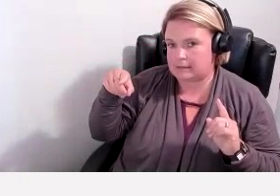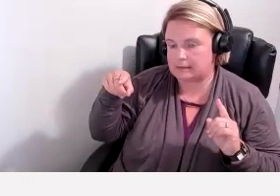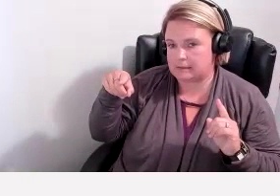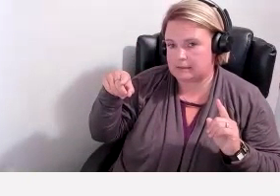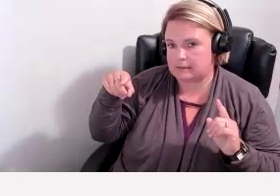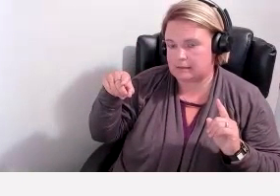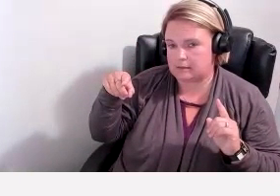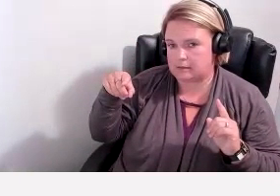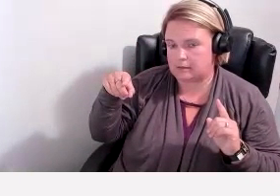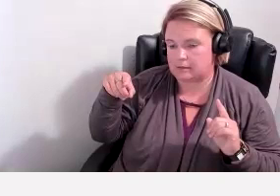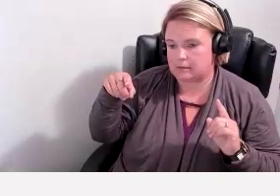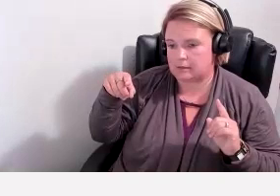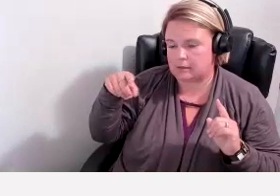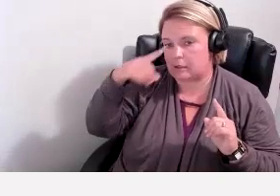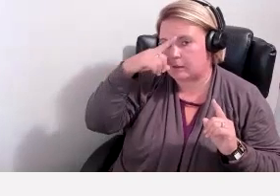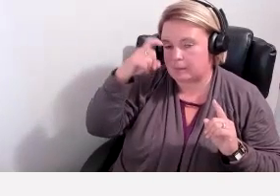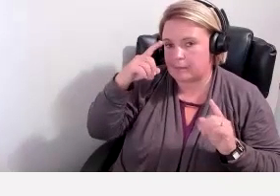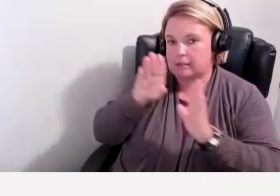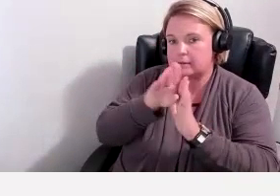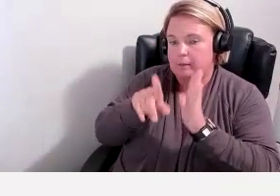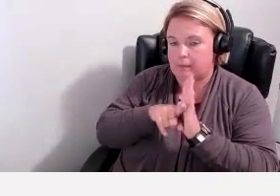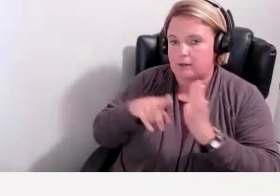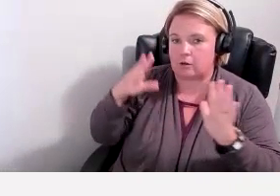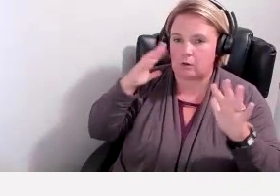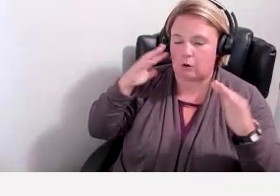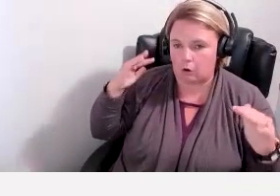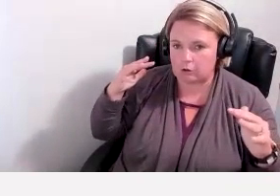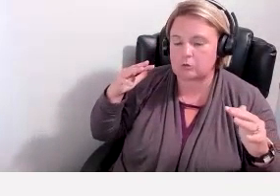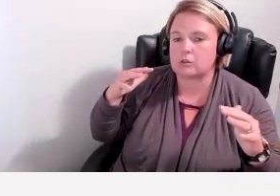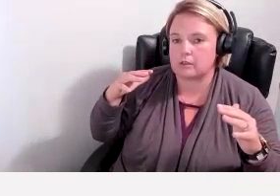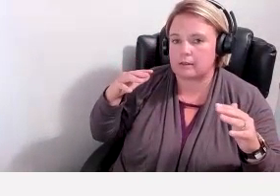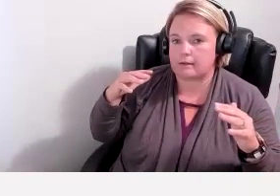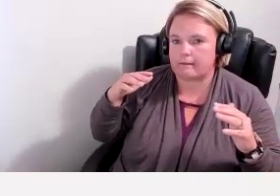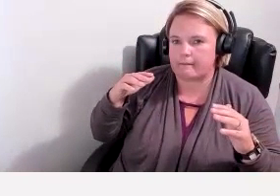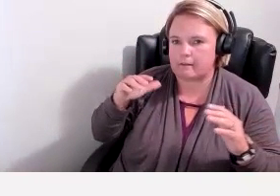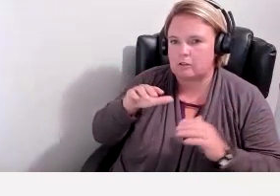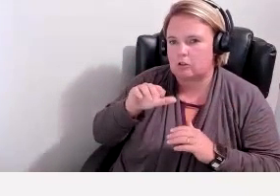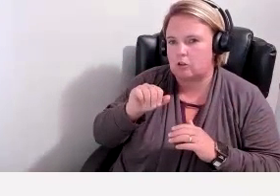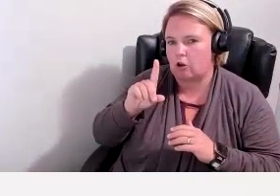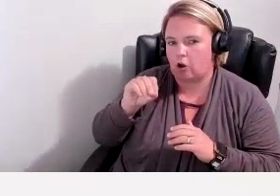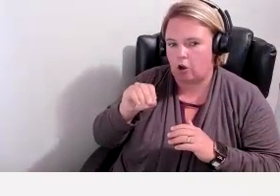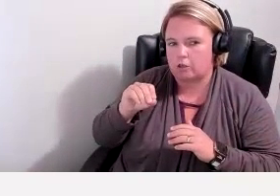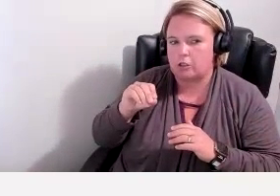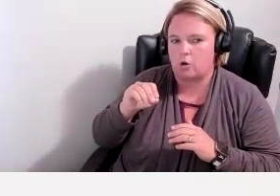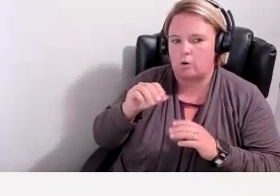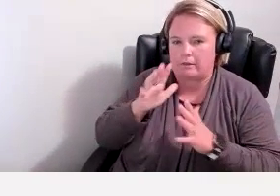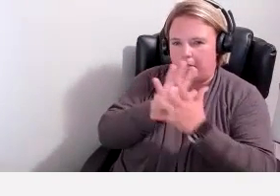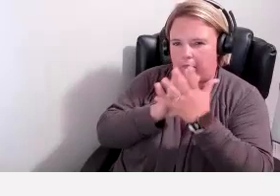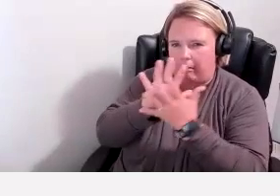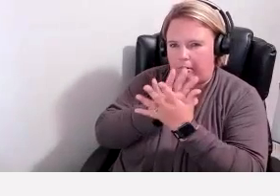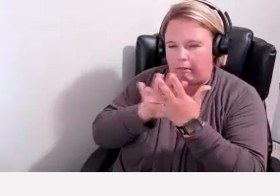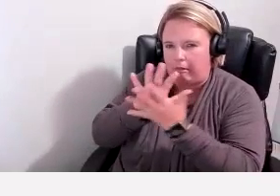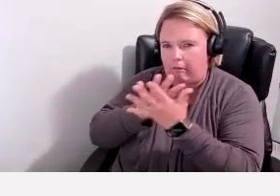why is it? Because the background in the audio, but I am looking at audio as muddled, and I think that's it. It seems like the production of television